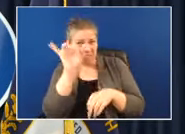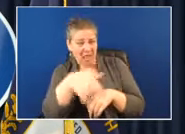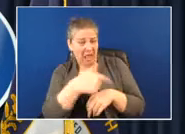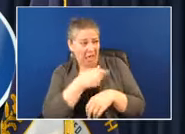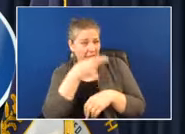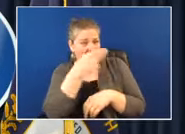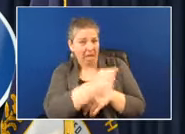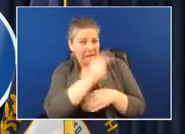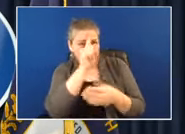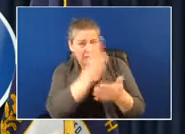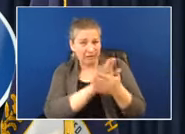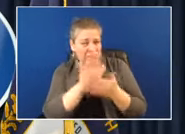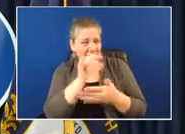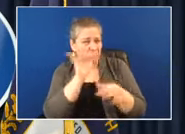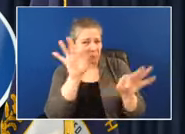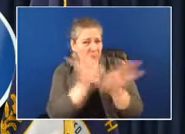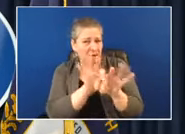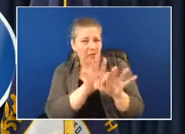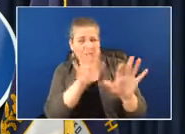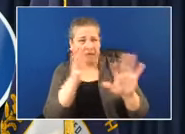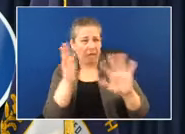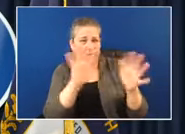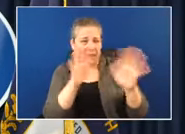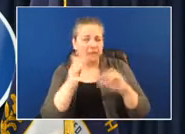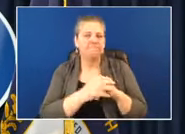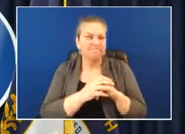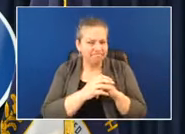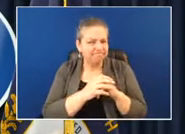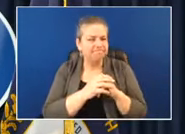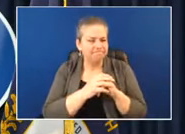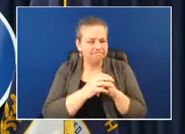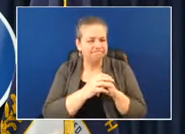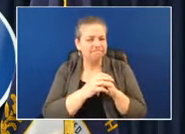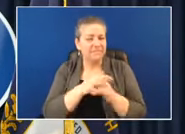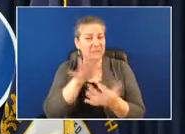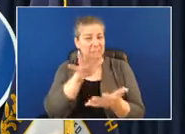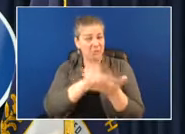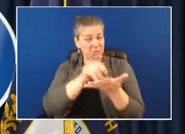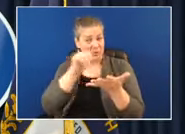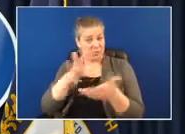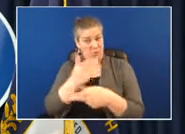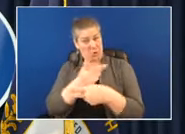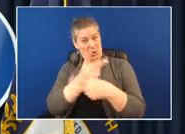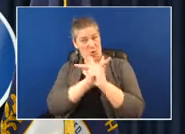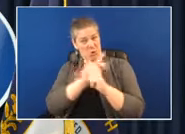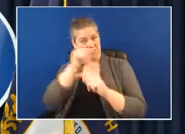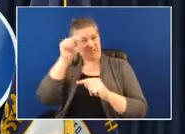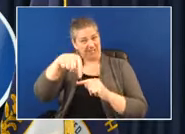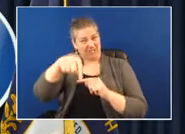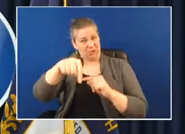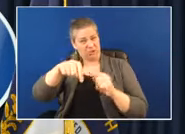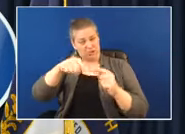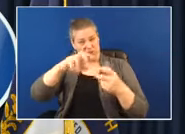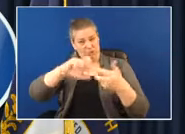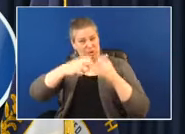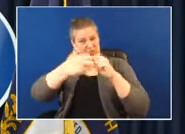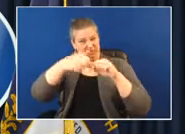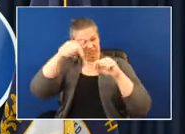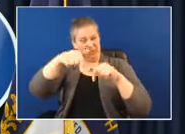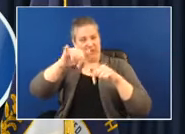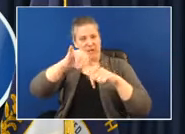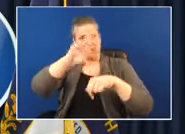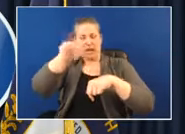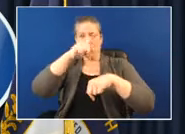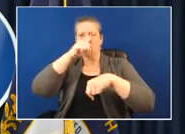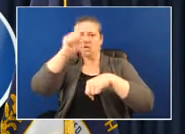indebtedness. Addressing the student loan crisis requires national solutions, and I applaud